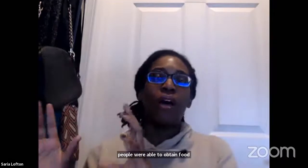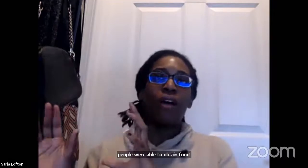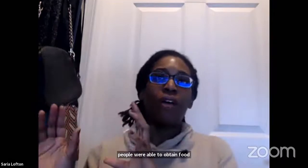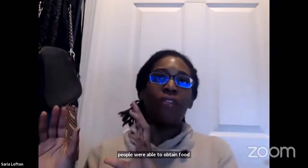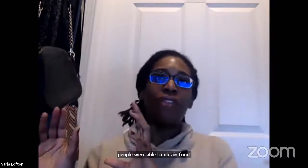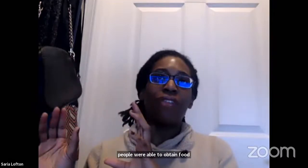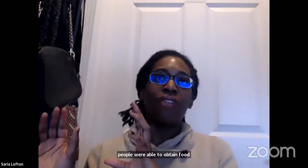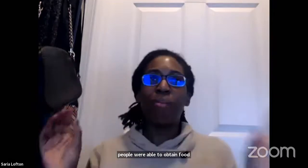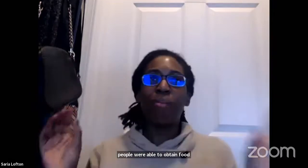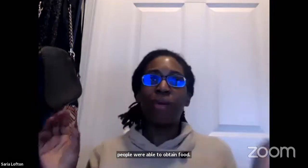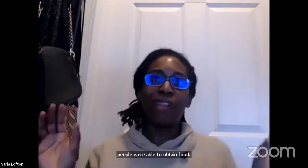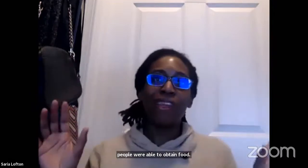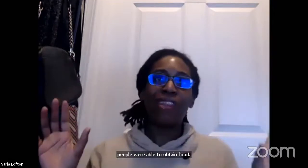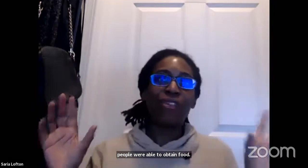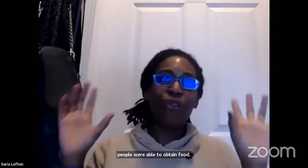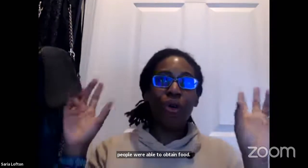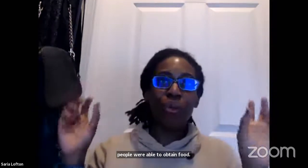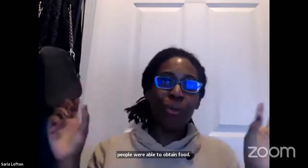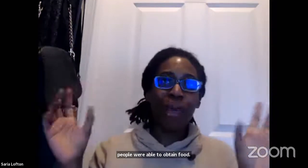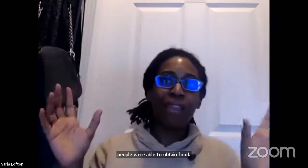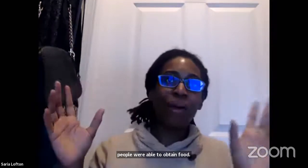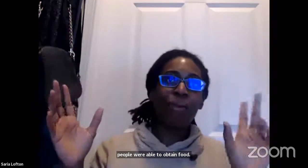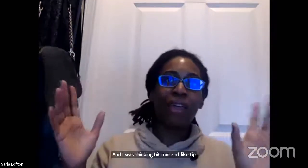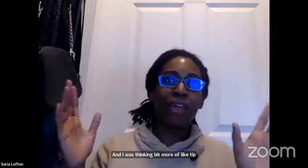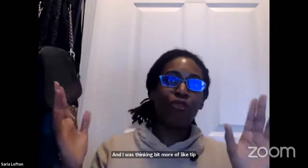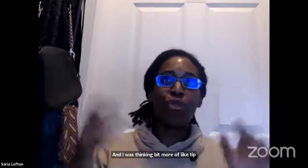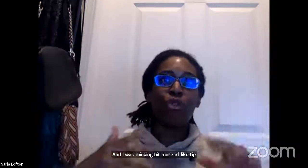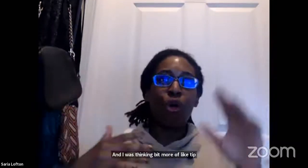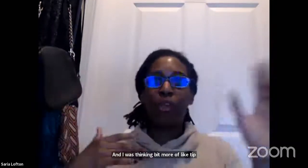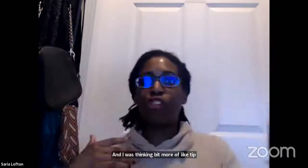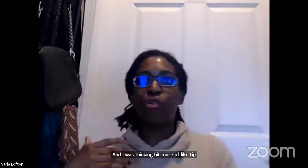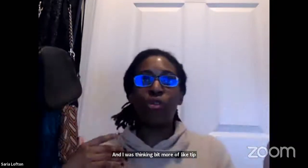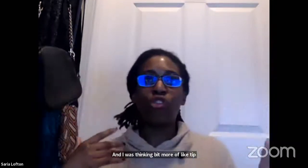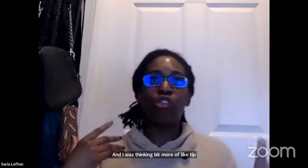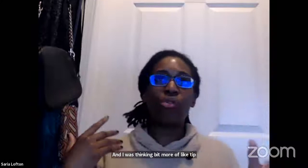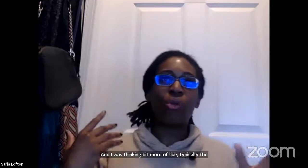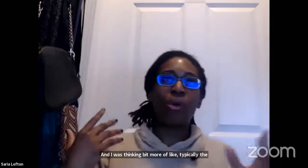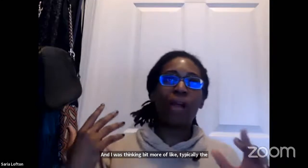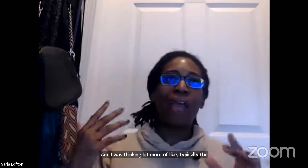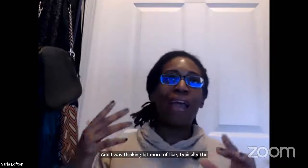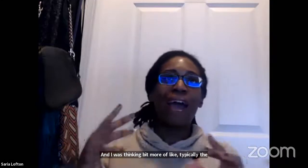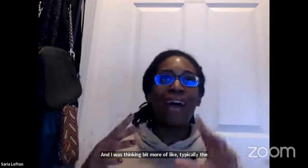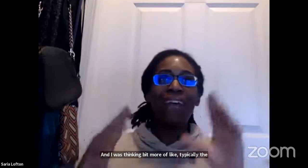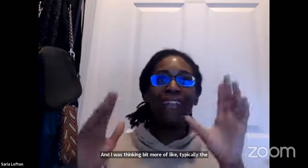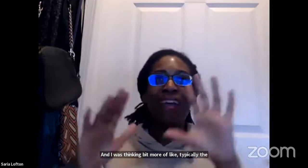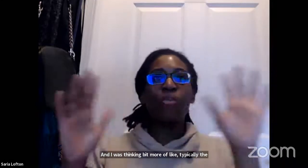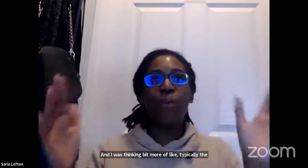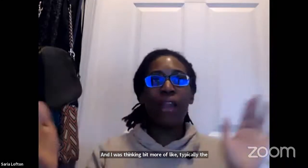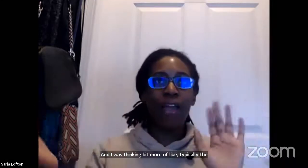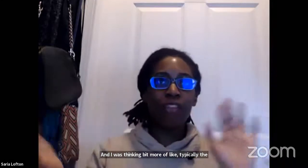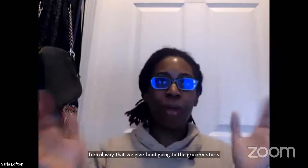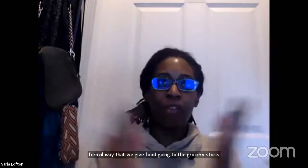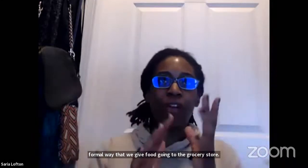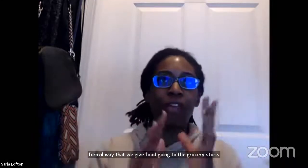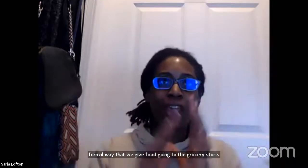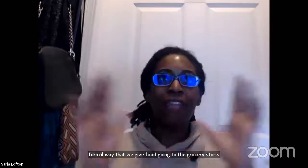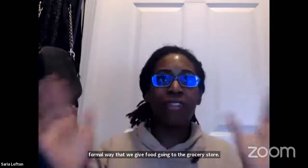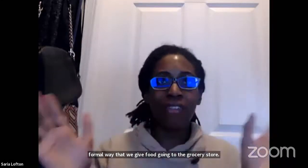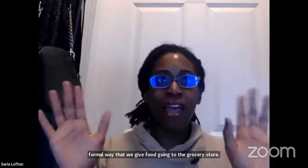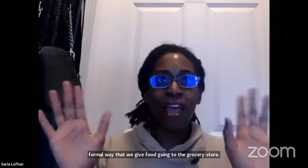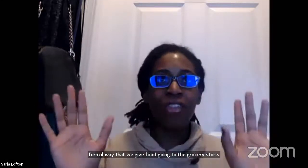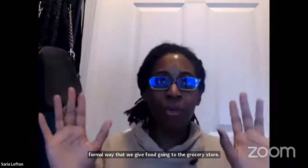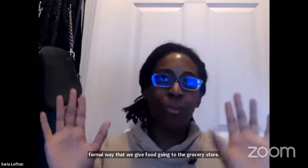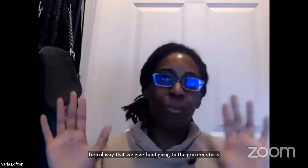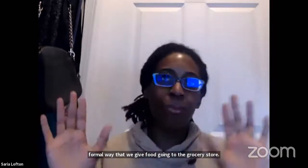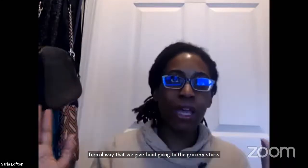more of like typically the formal way that we get food, going to the grocery store, that's one aspect of it. Yes,